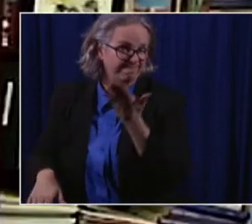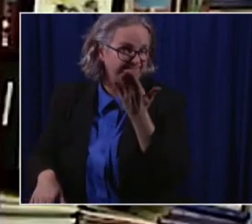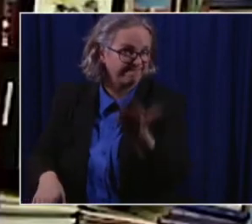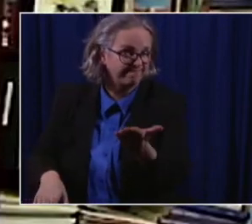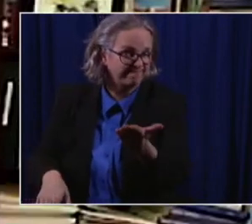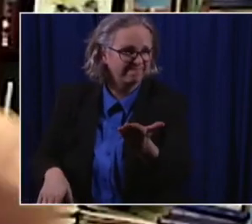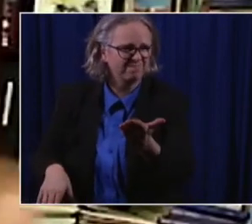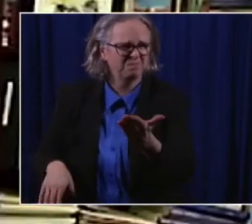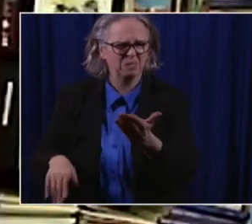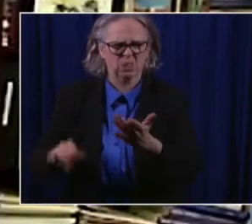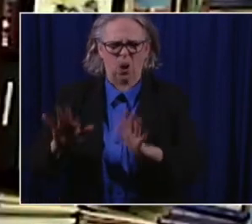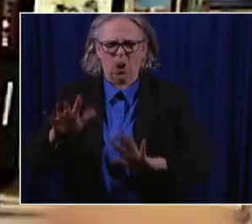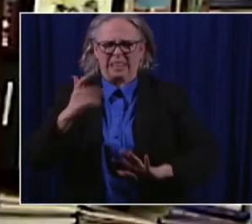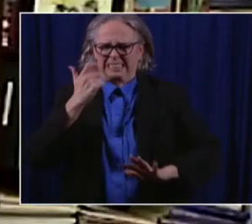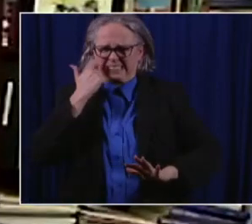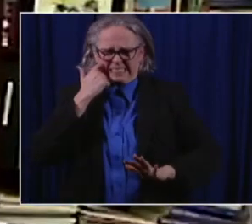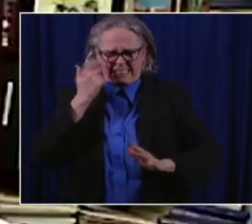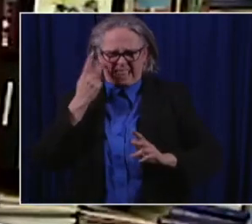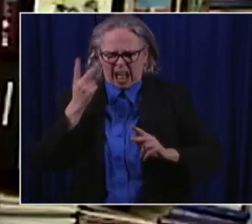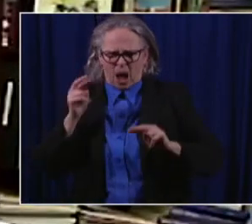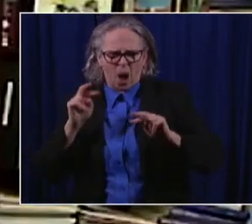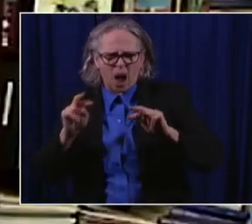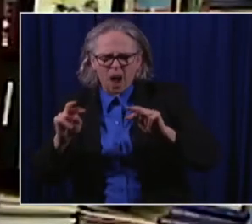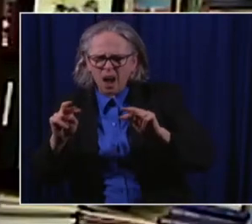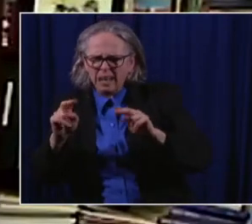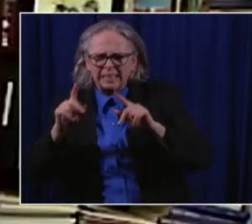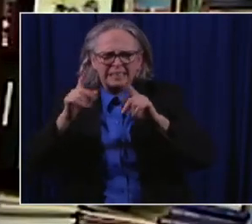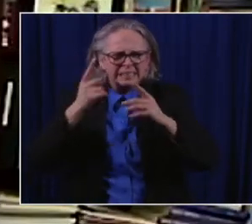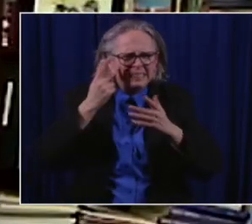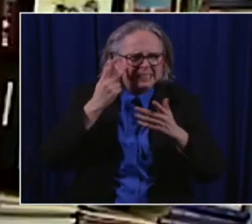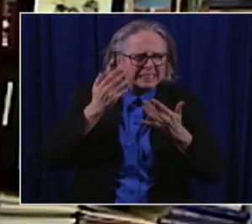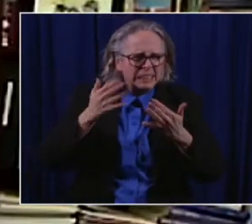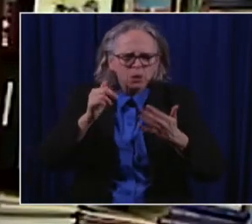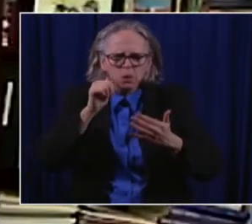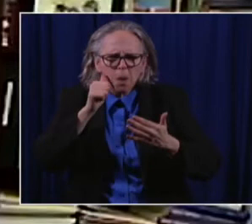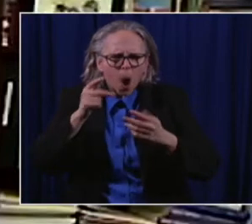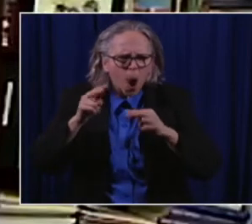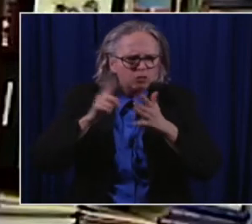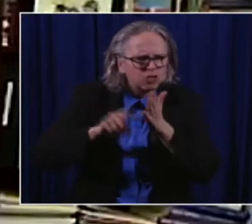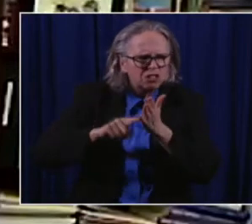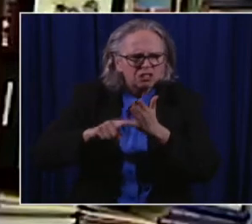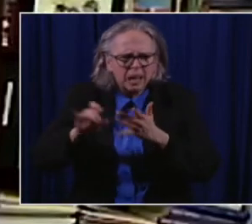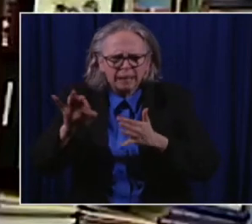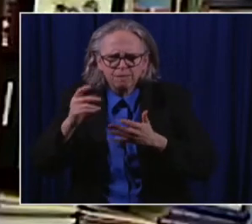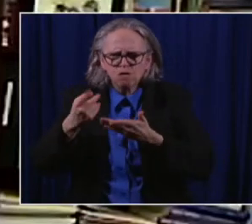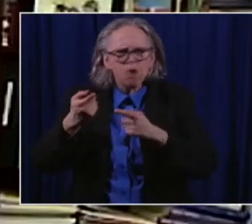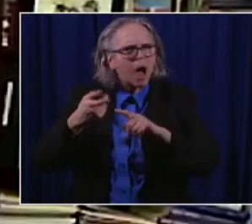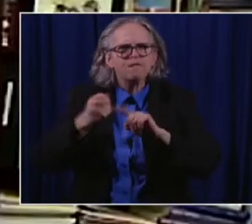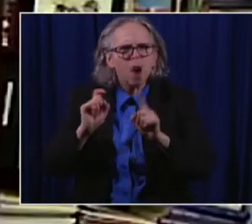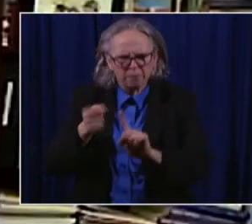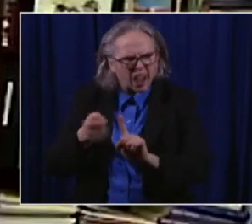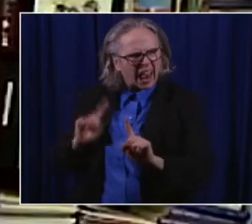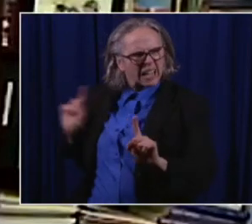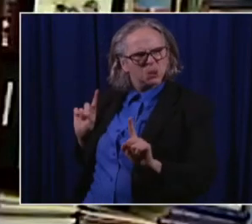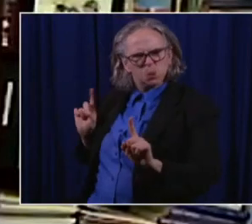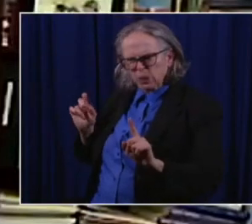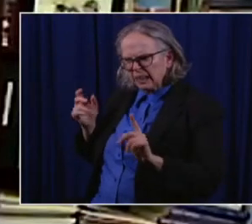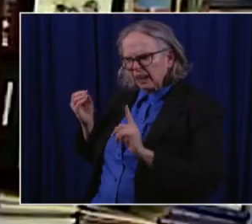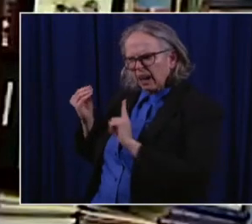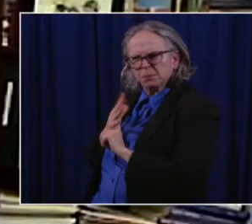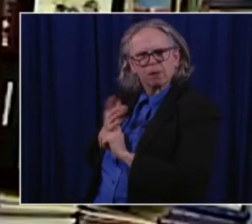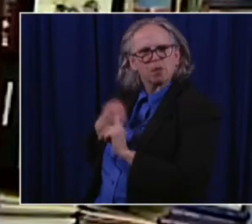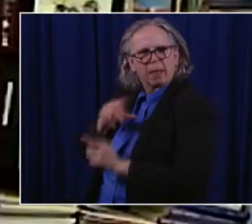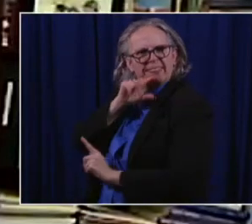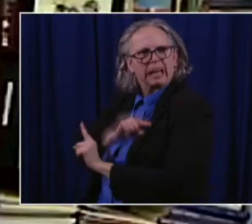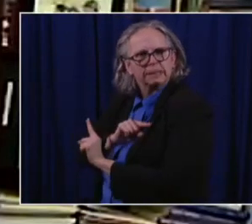of people being tested today or tomorrow or Saturday, seeing the beginnings of the impact of Thanksgiving now. This surge that we're